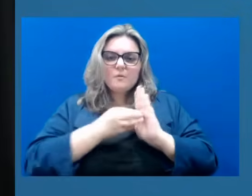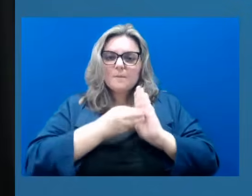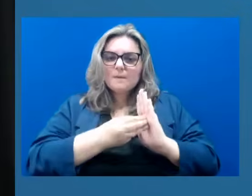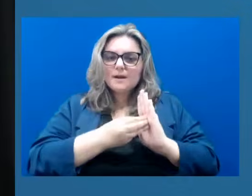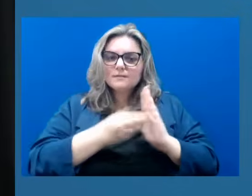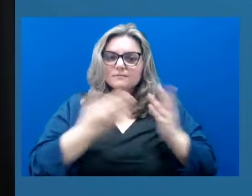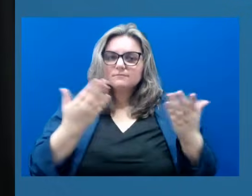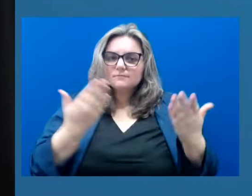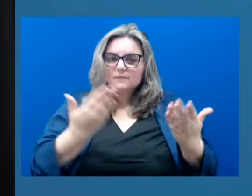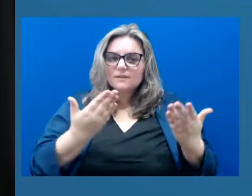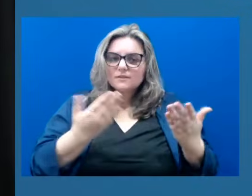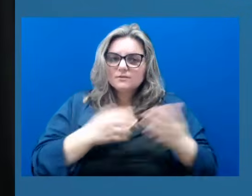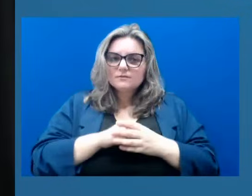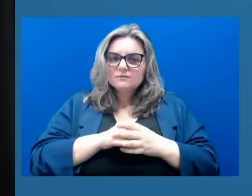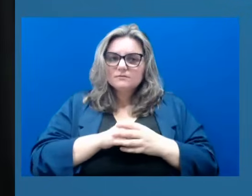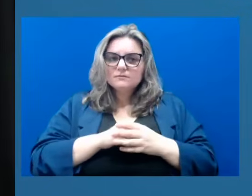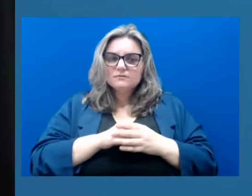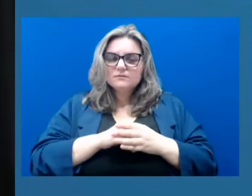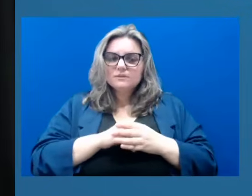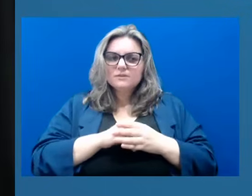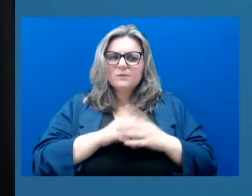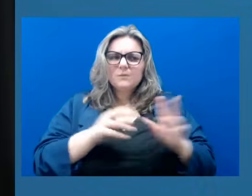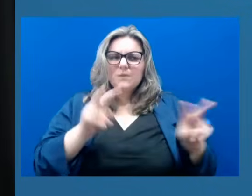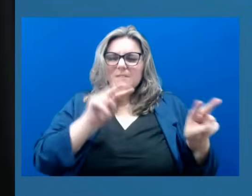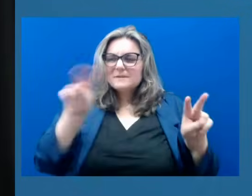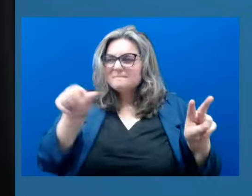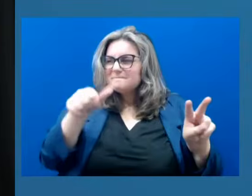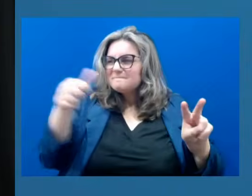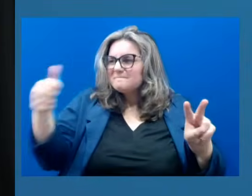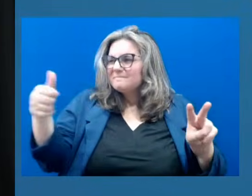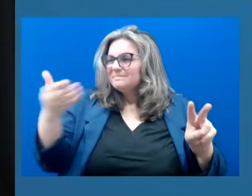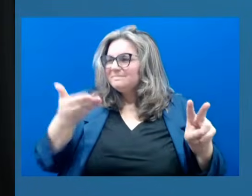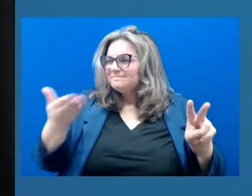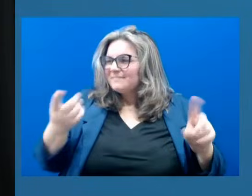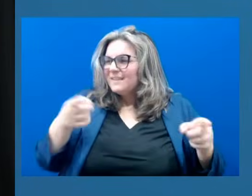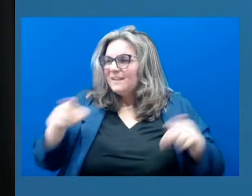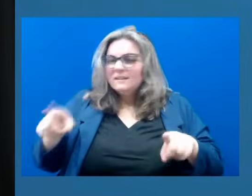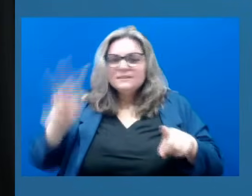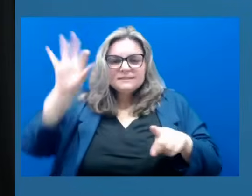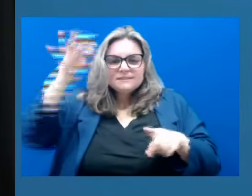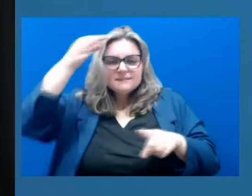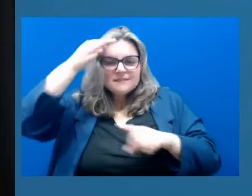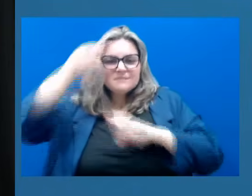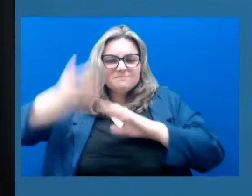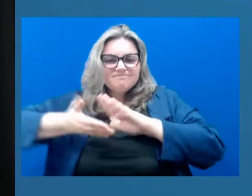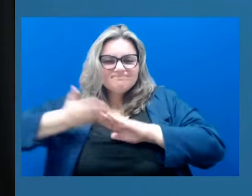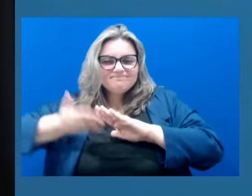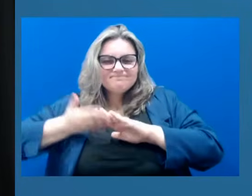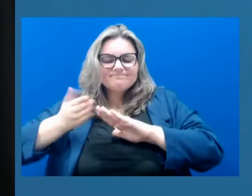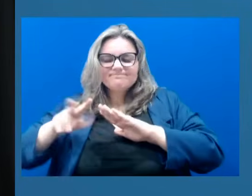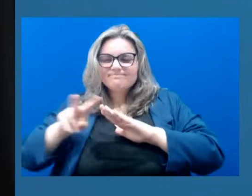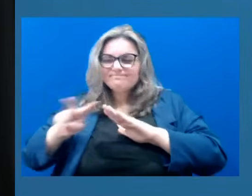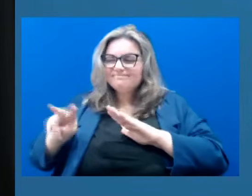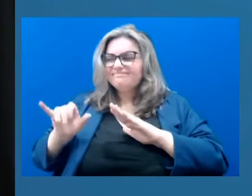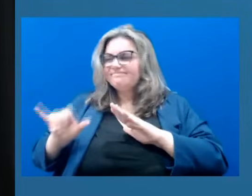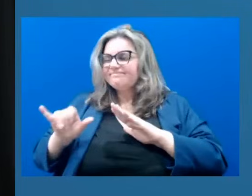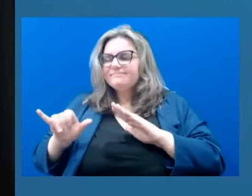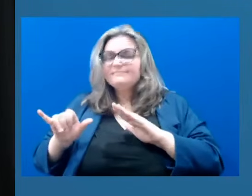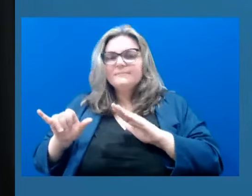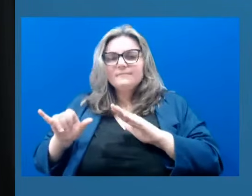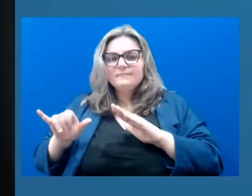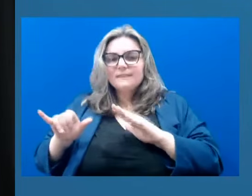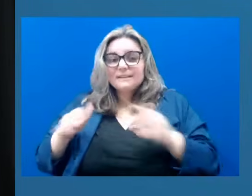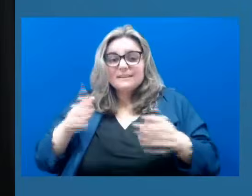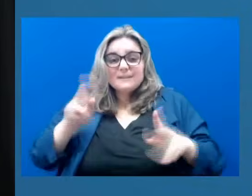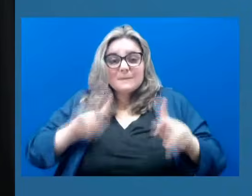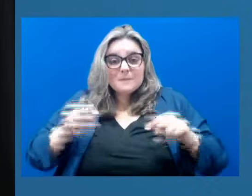that when we look at the other moments that this federal administration is operating, that we offer the people of this country, not just of this